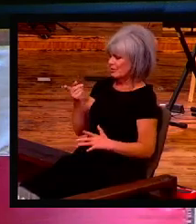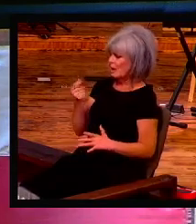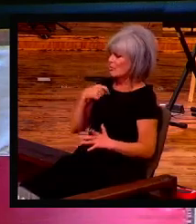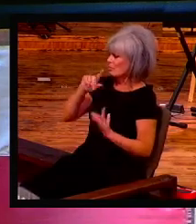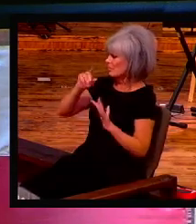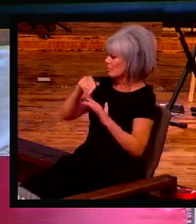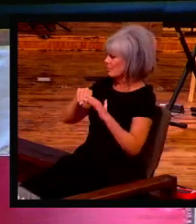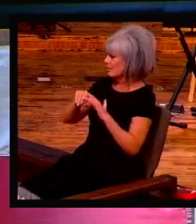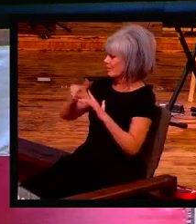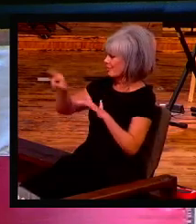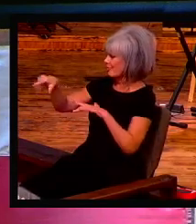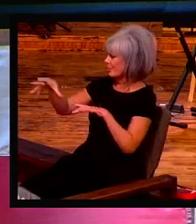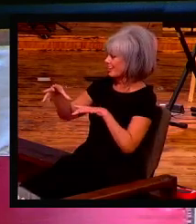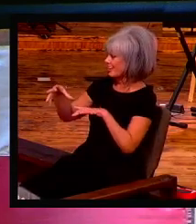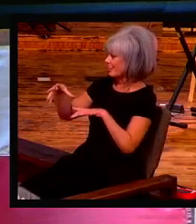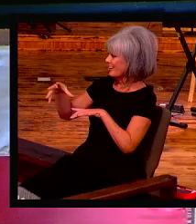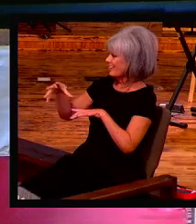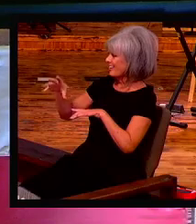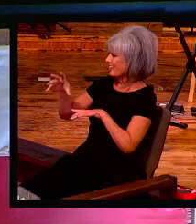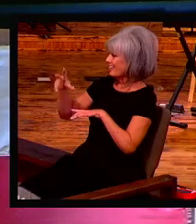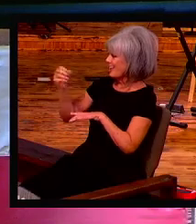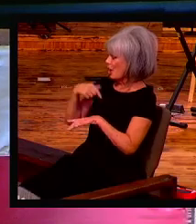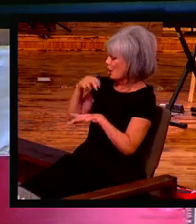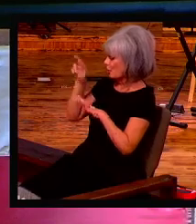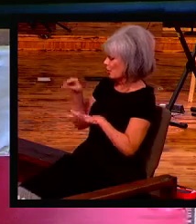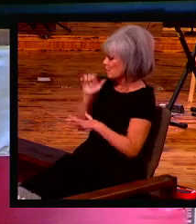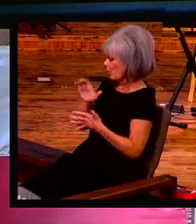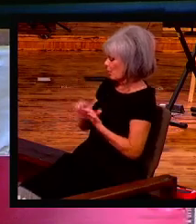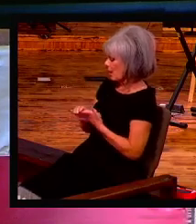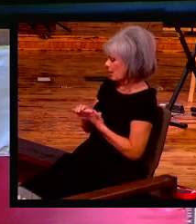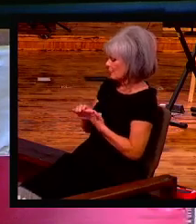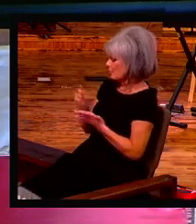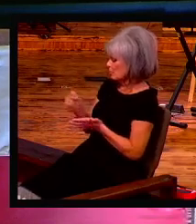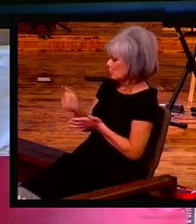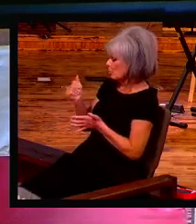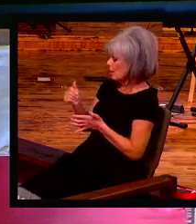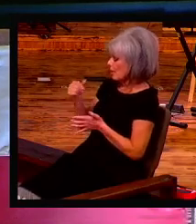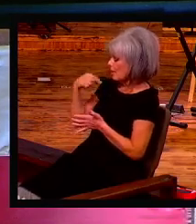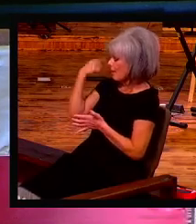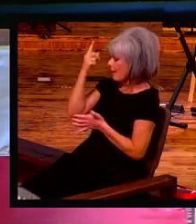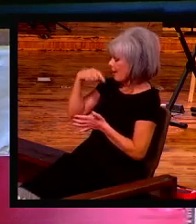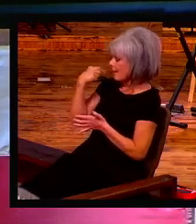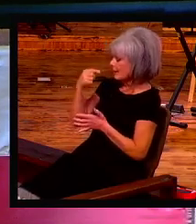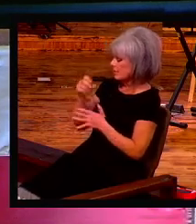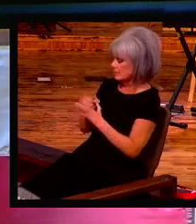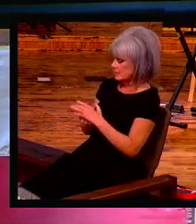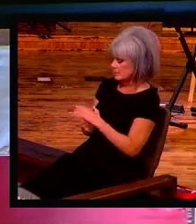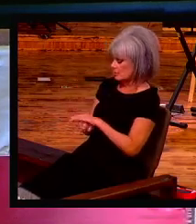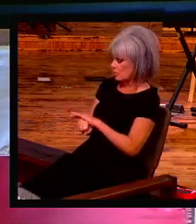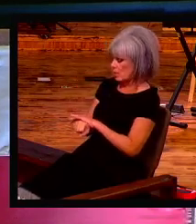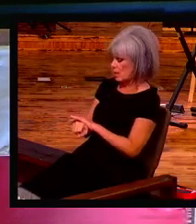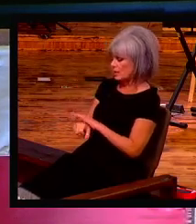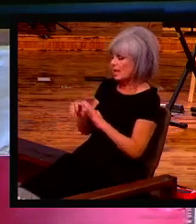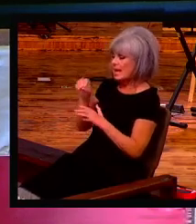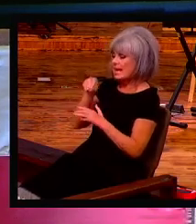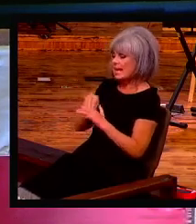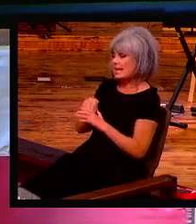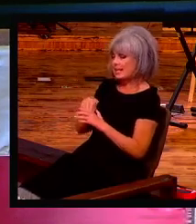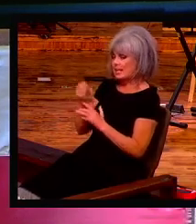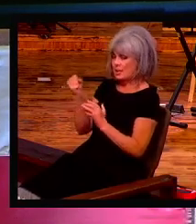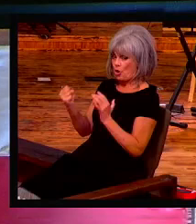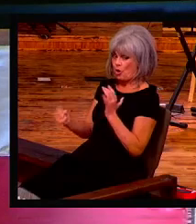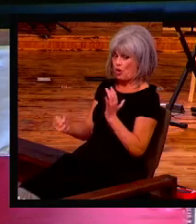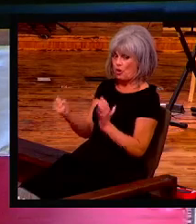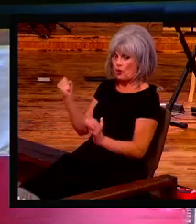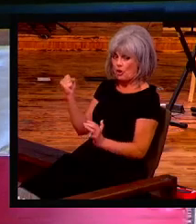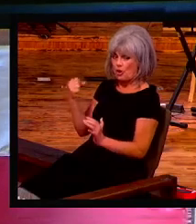wife. Boom. I look. You okay, baby? Head is crowning. In the car.